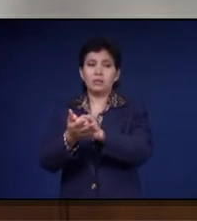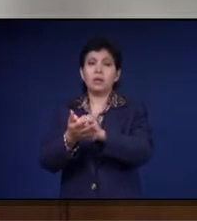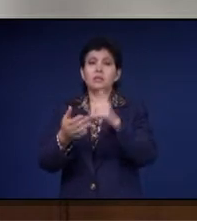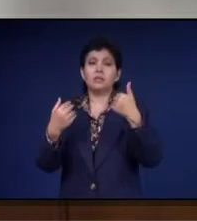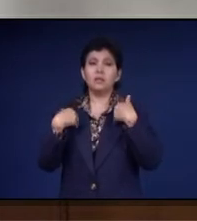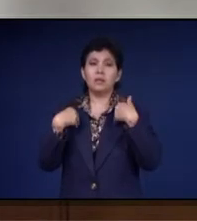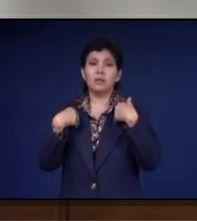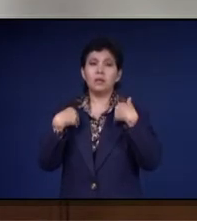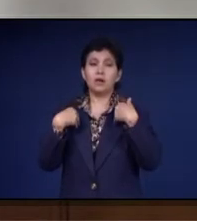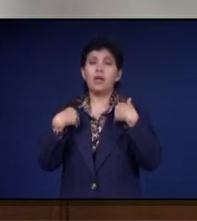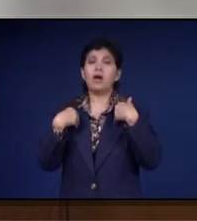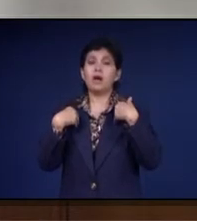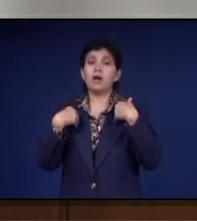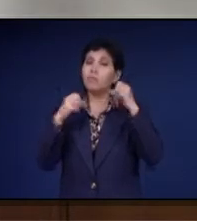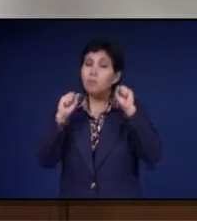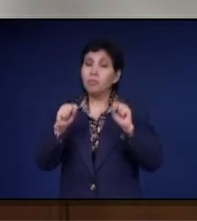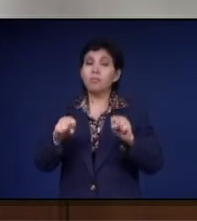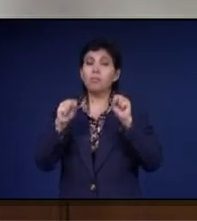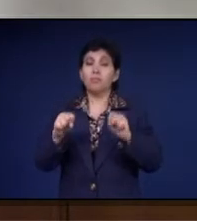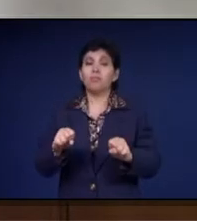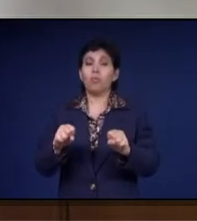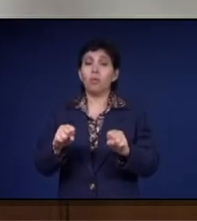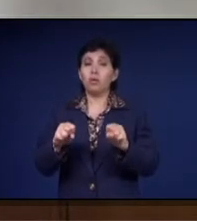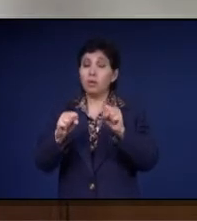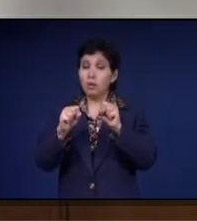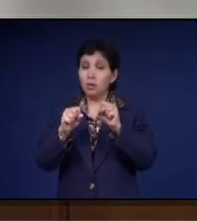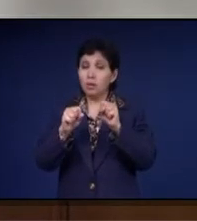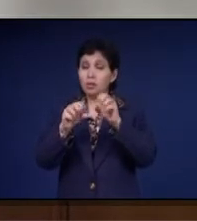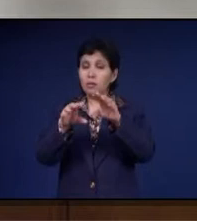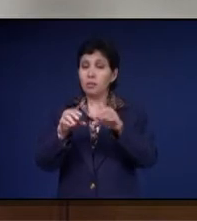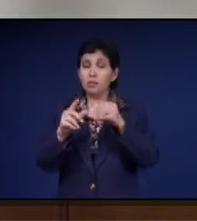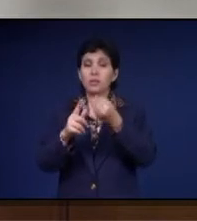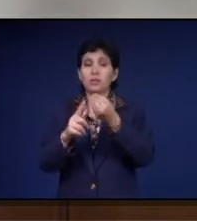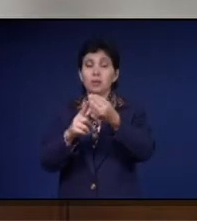and reliability, which will go later on.